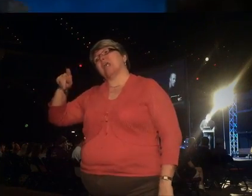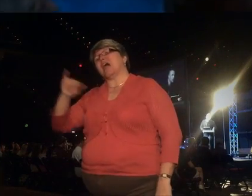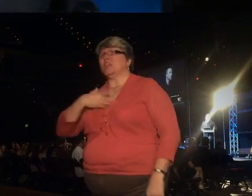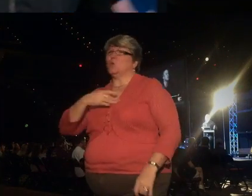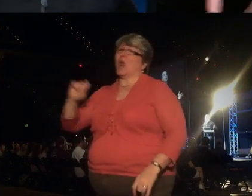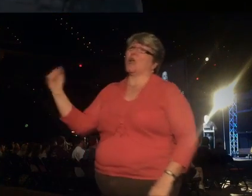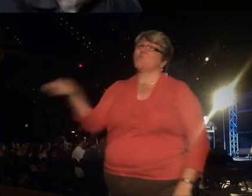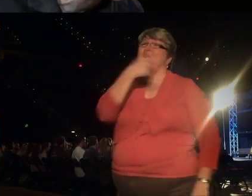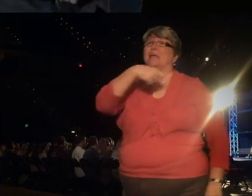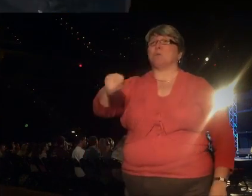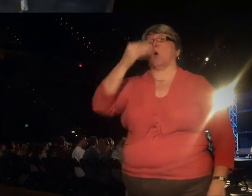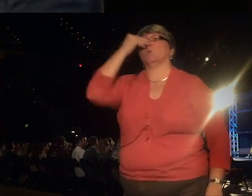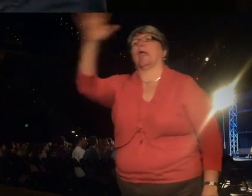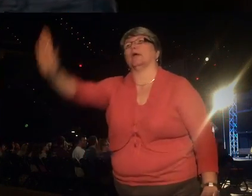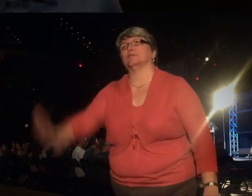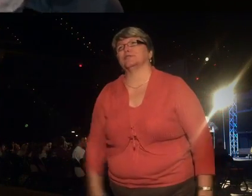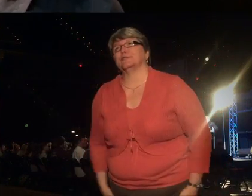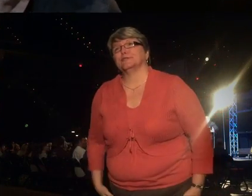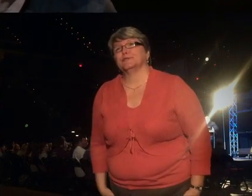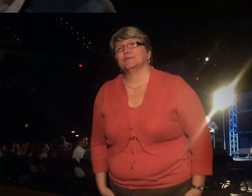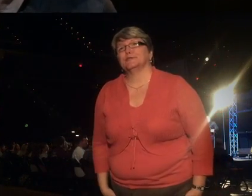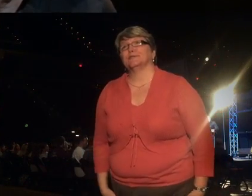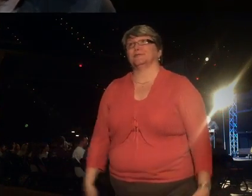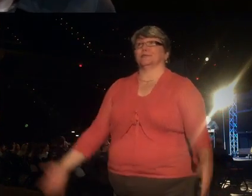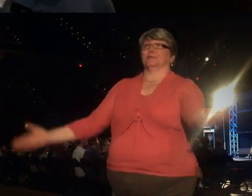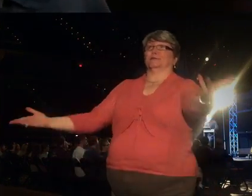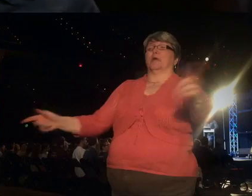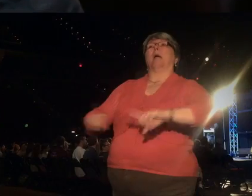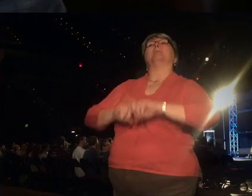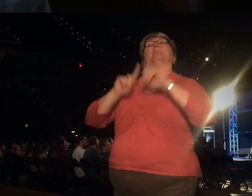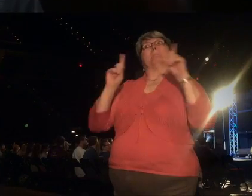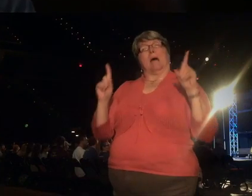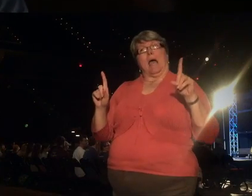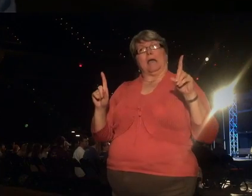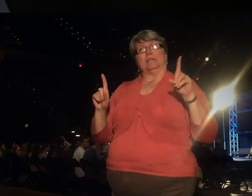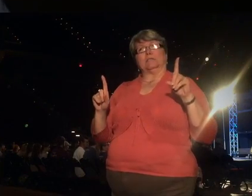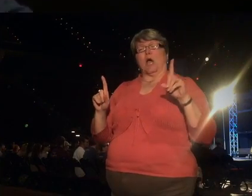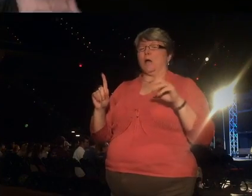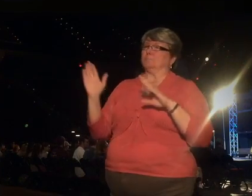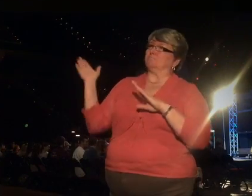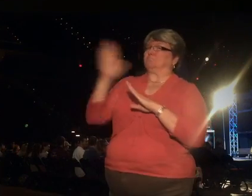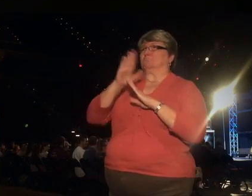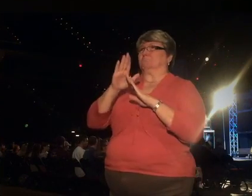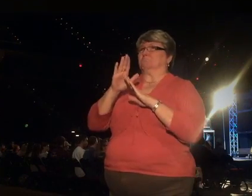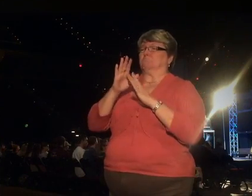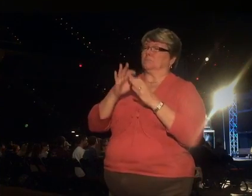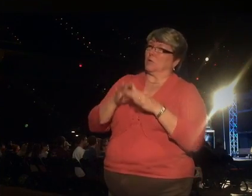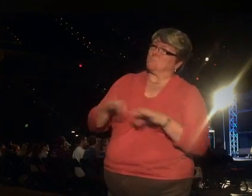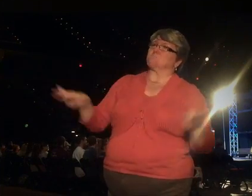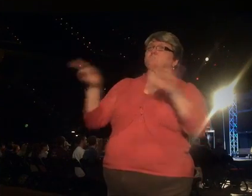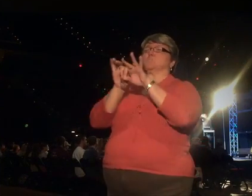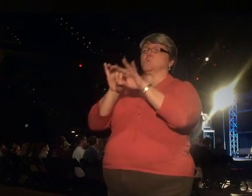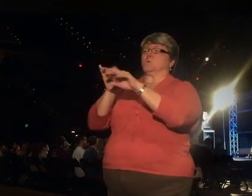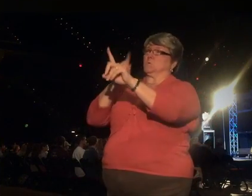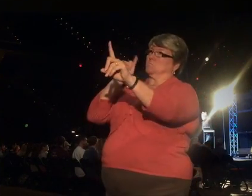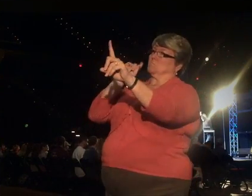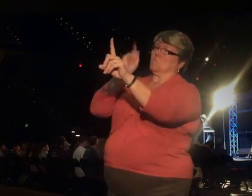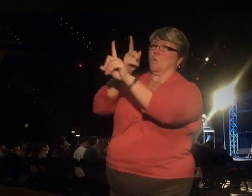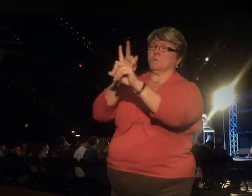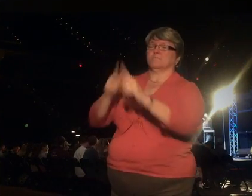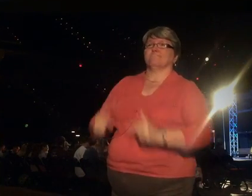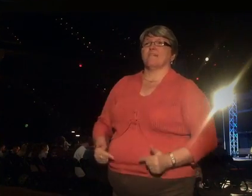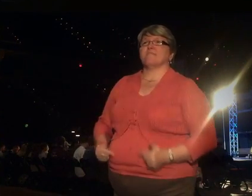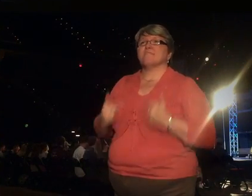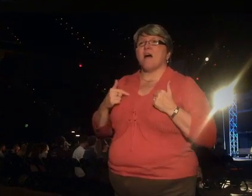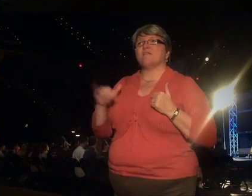Who cares, right? But on major course-determining issues in life, like